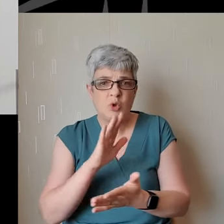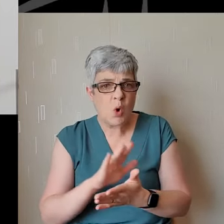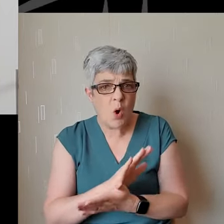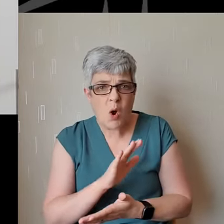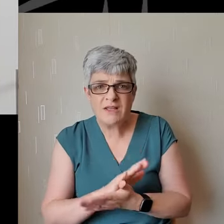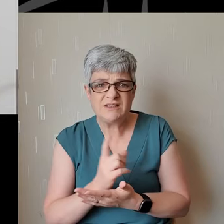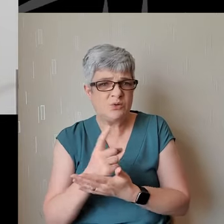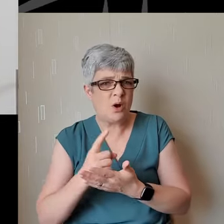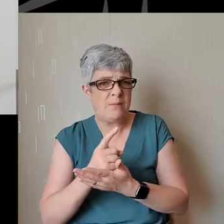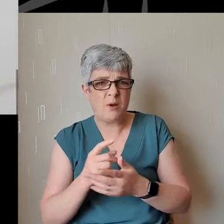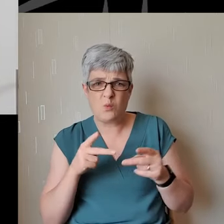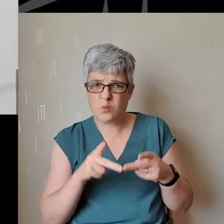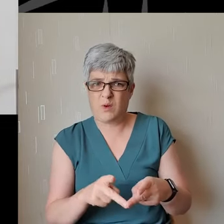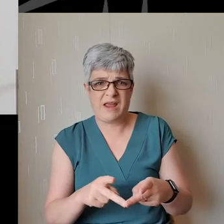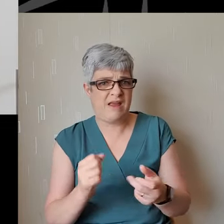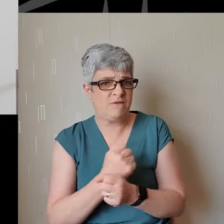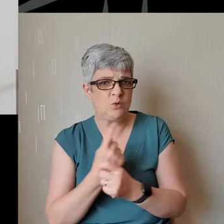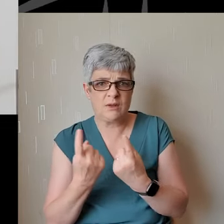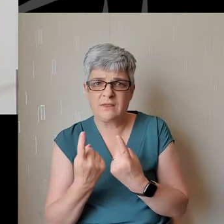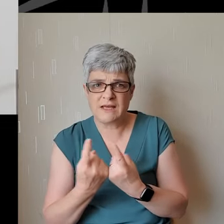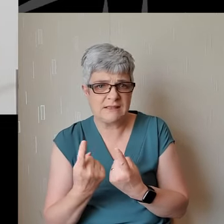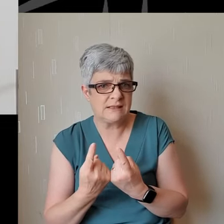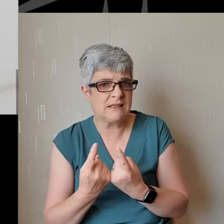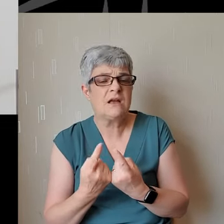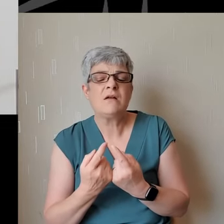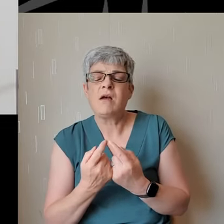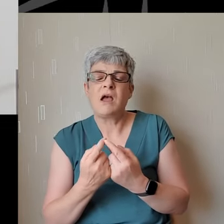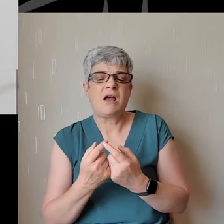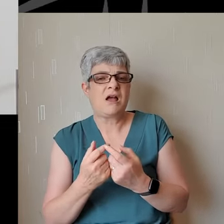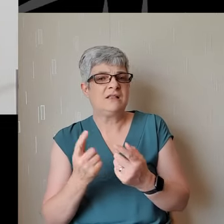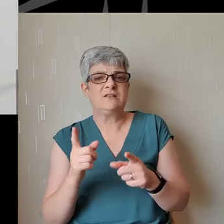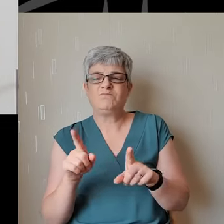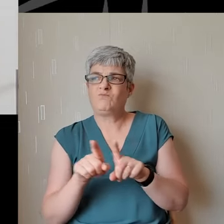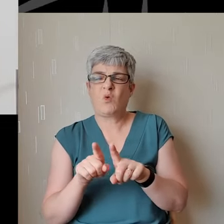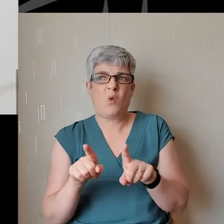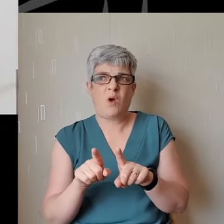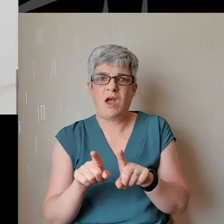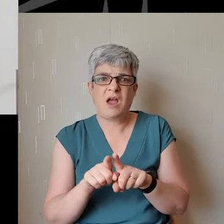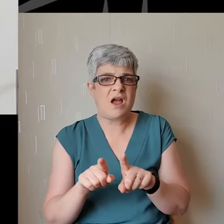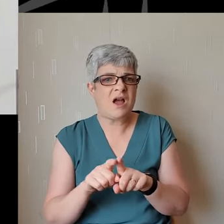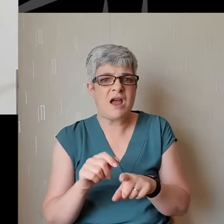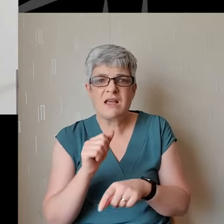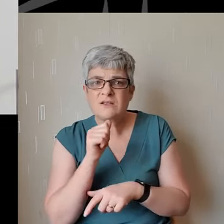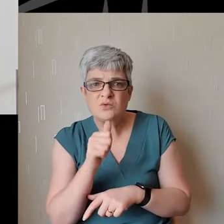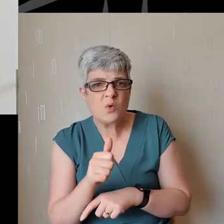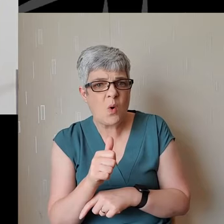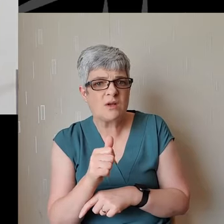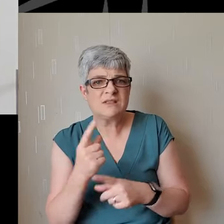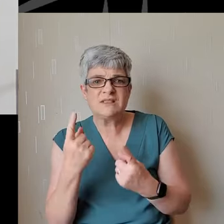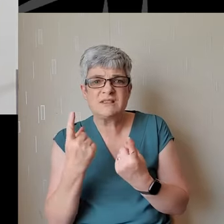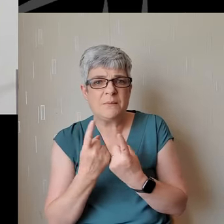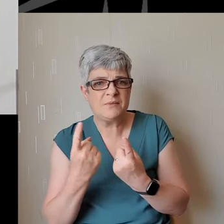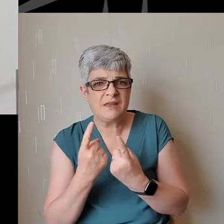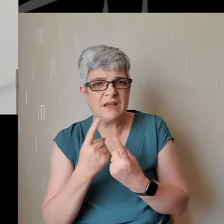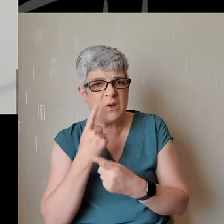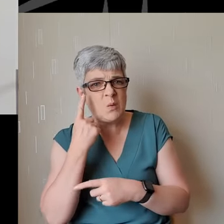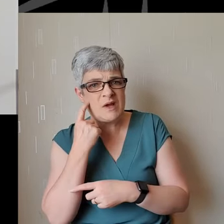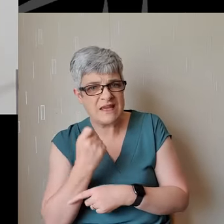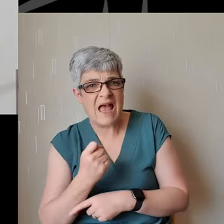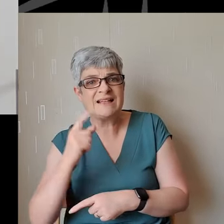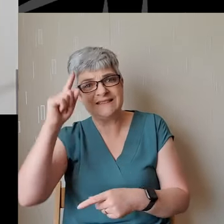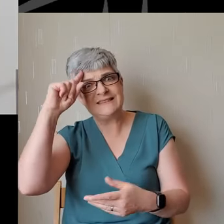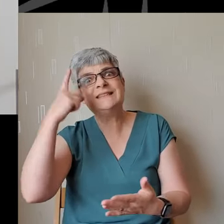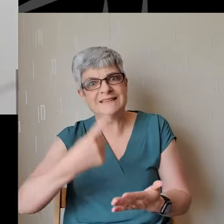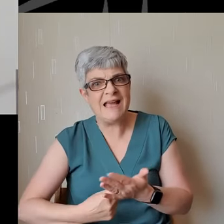a style of doing things. And nor is the joy that is the fruit of the Spirit something that we can work up by deciding to be